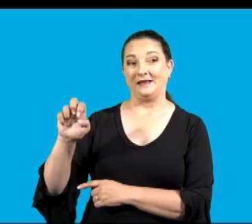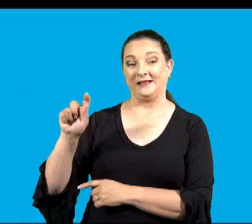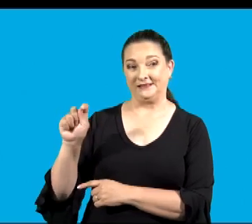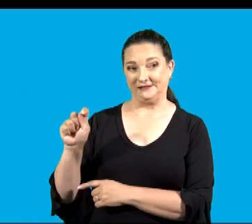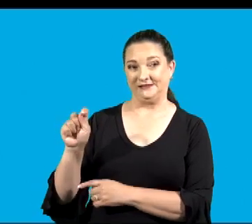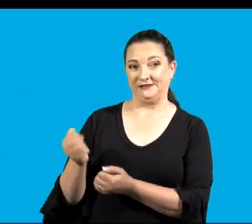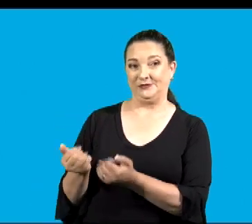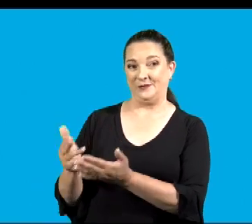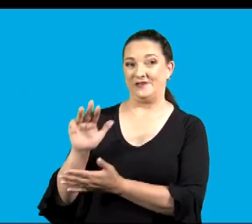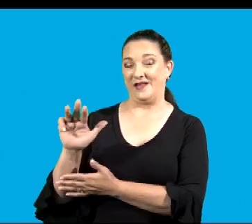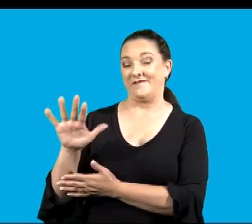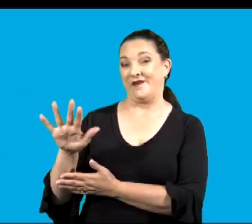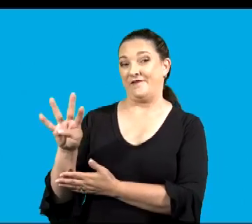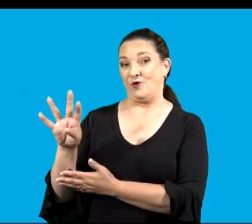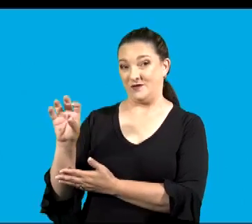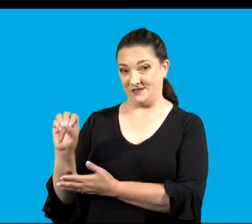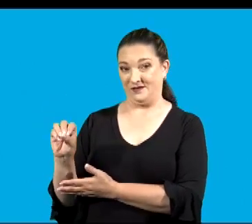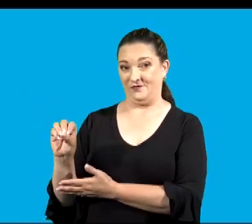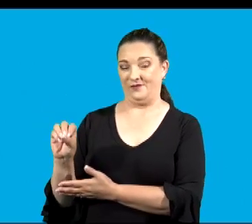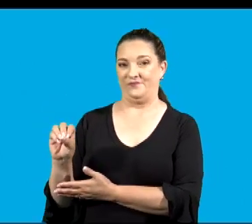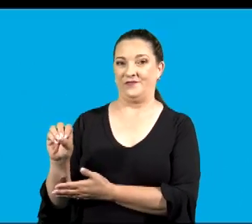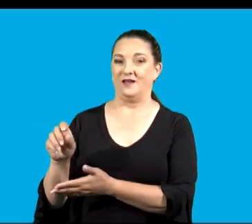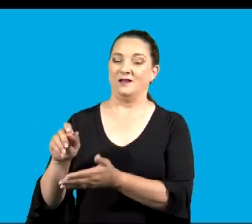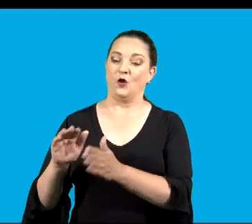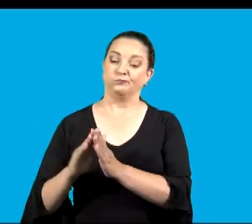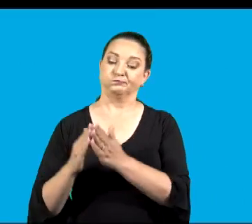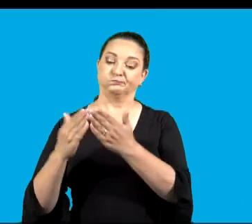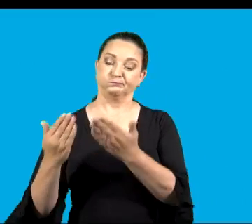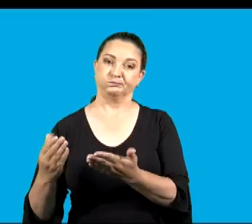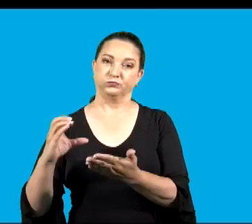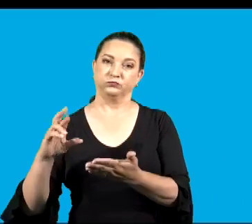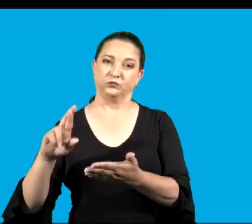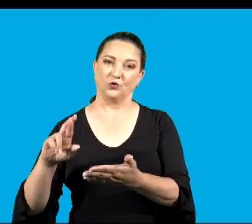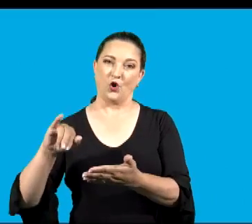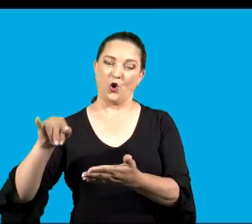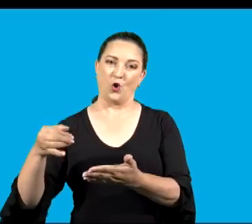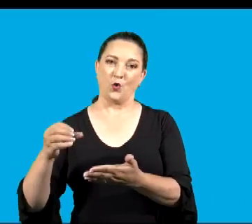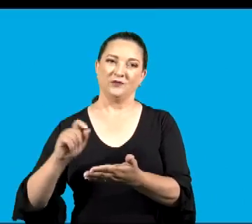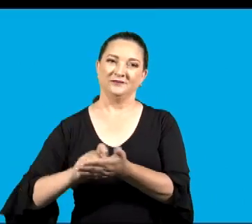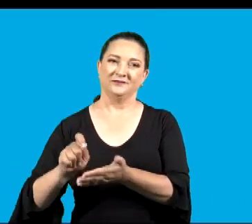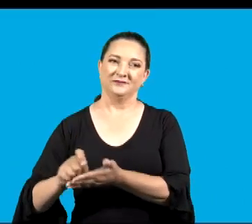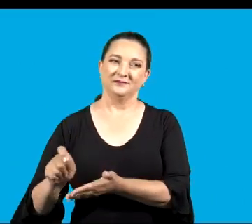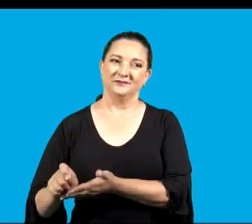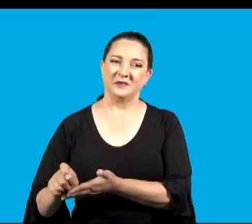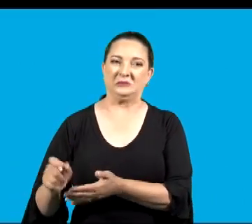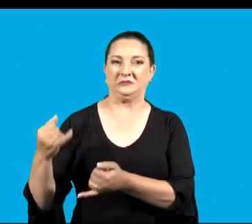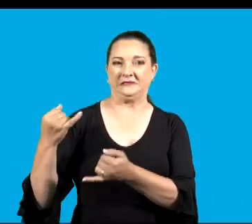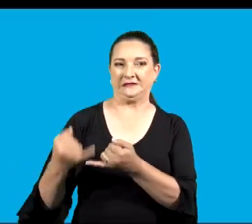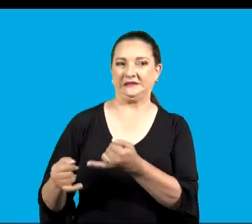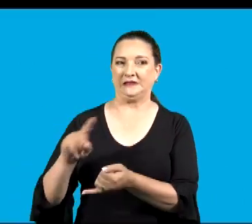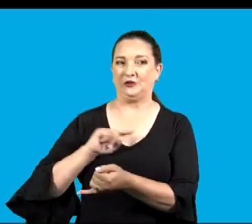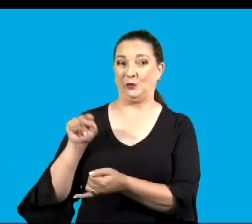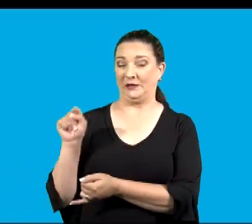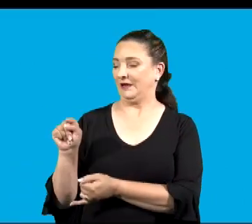9540, and recorded in the Creditors Journal, CJ, was posted in error to the account of put